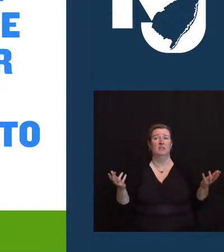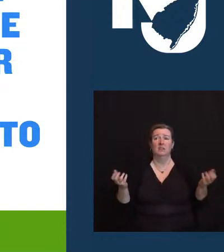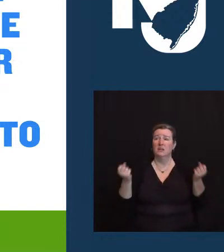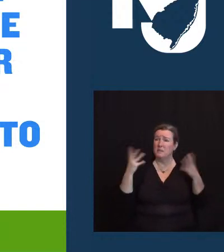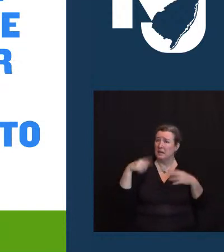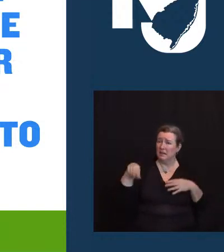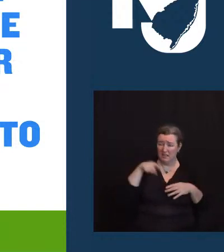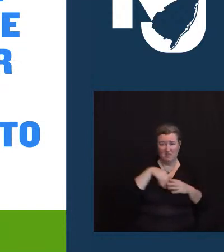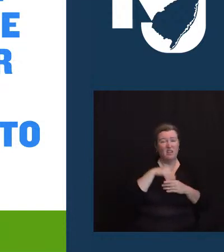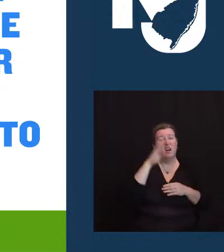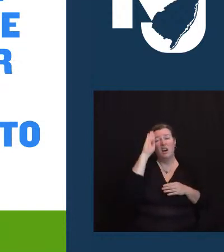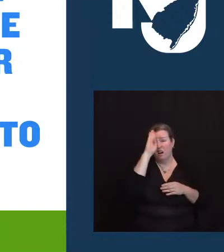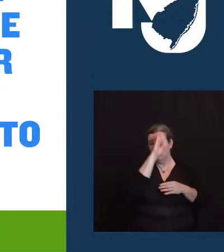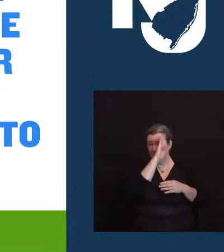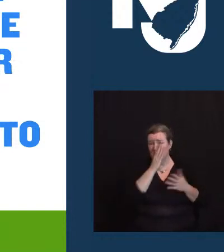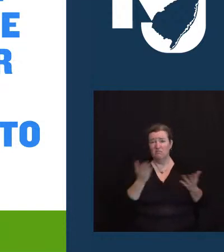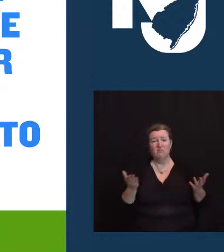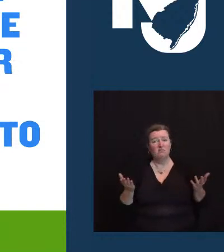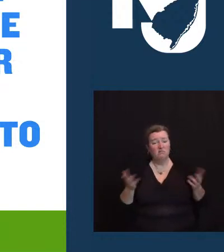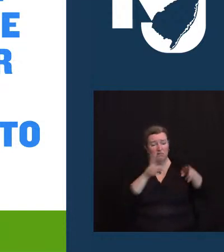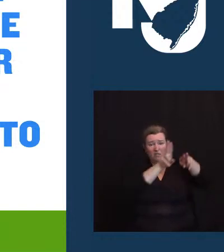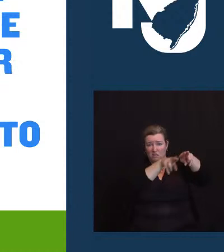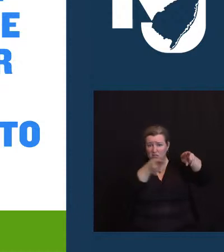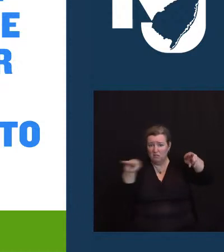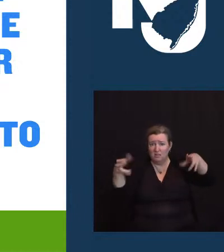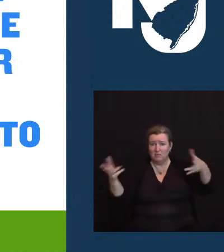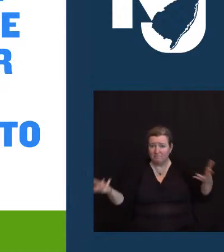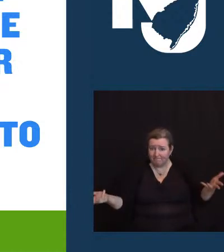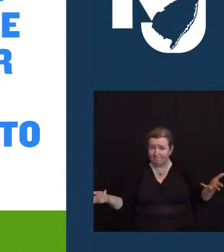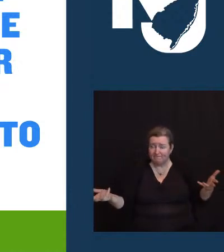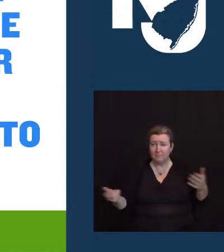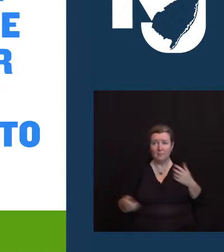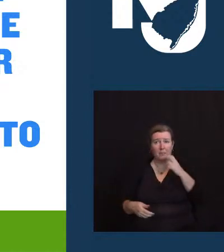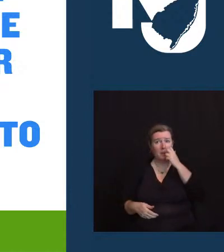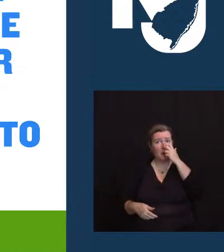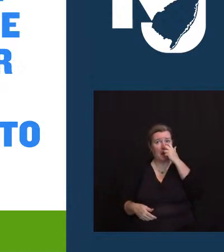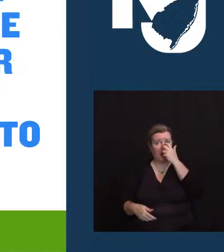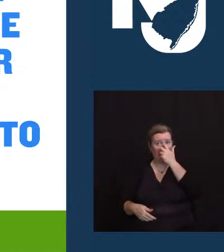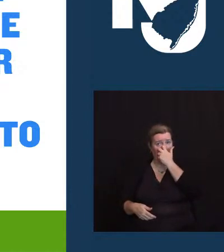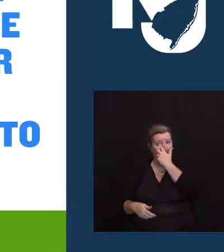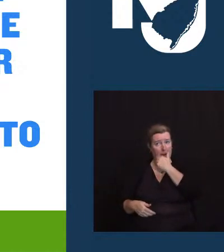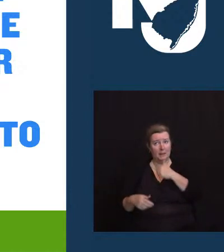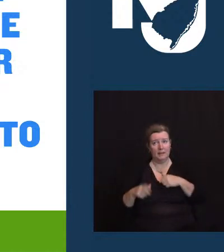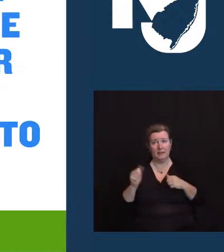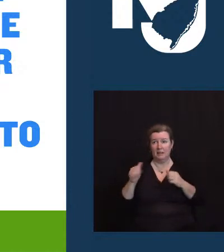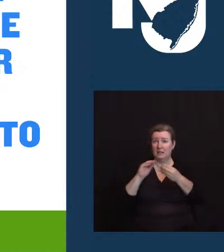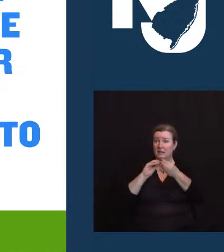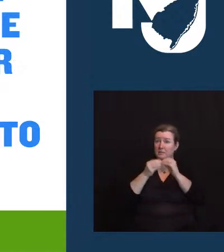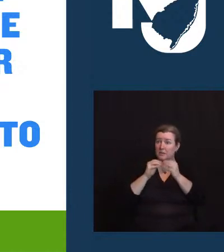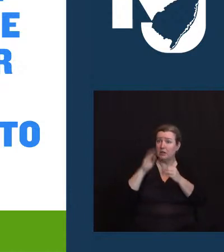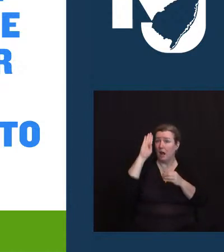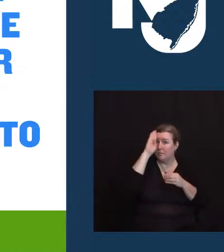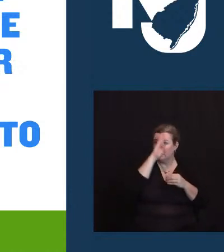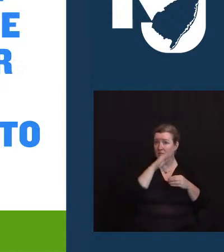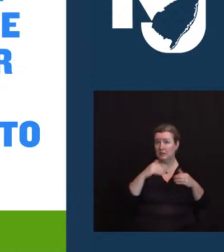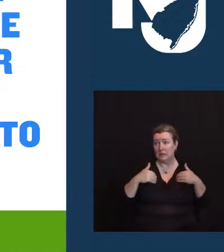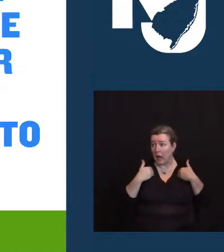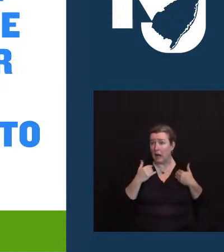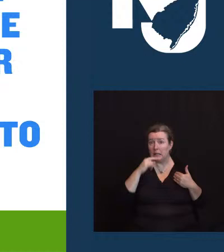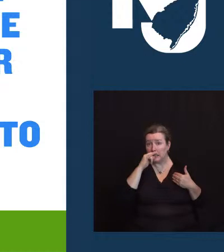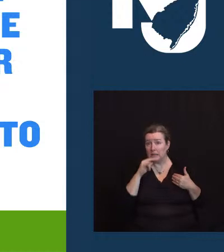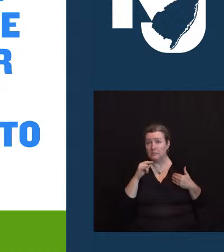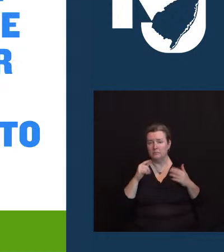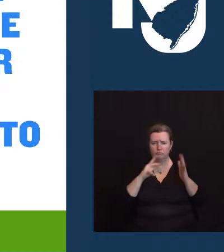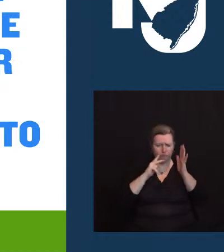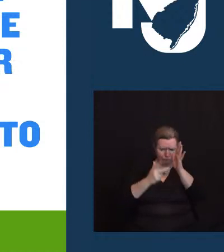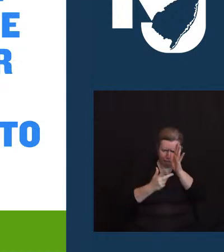and that number of average daily pediatric hospitals has tripled in just 4 weeks. I think we've got 20 in our